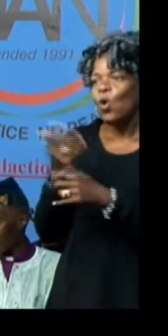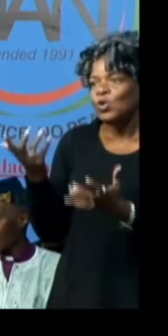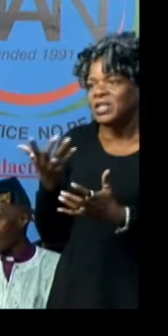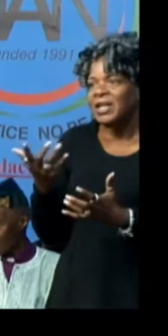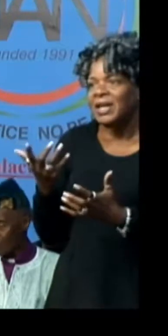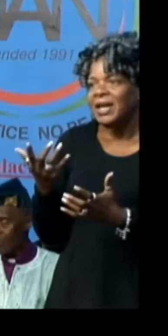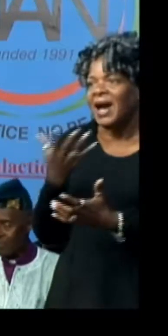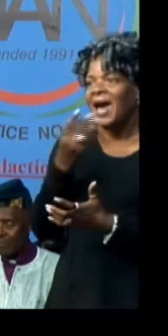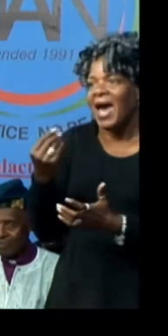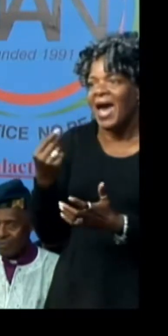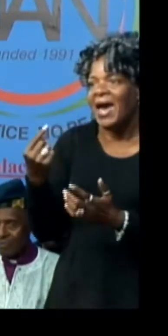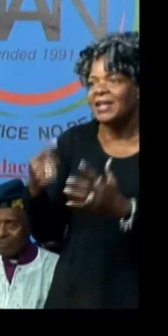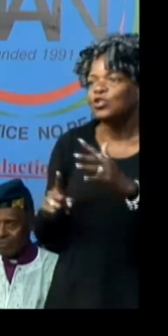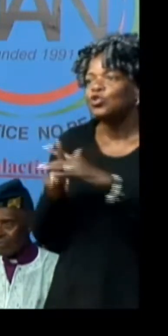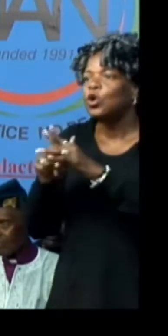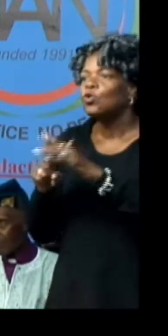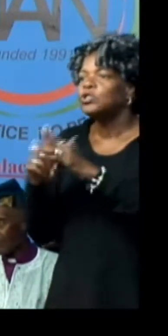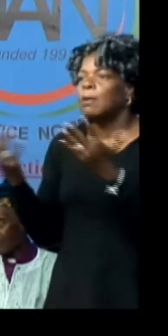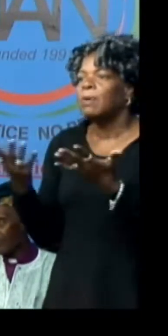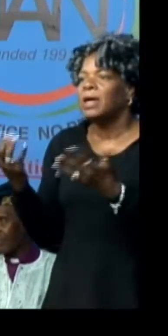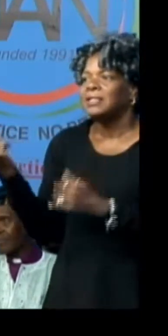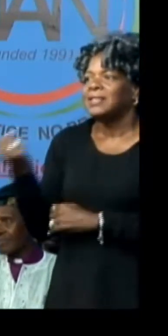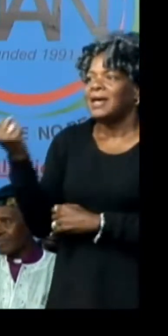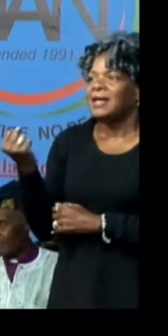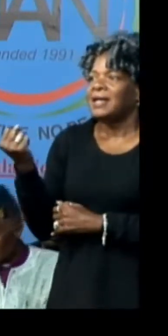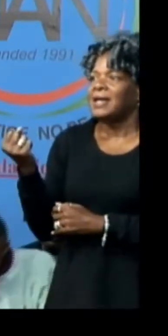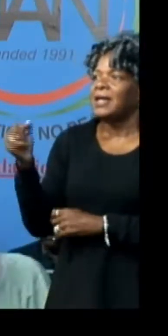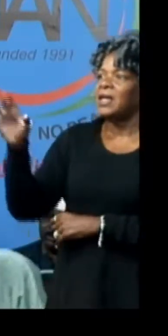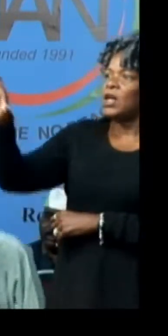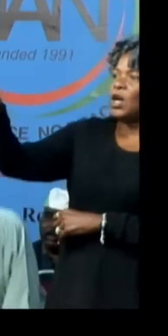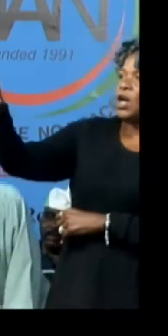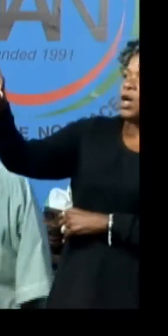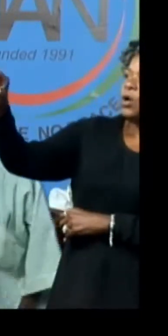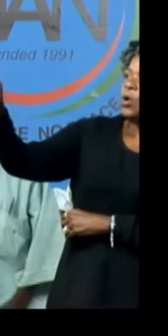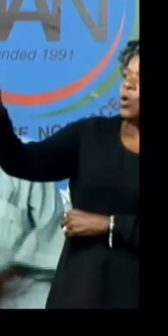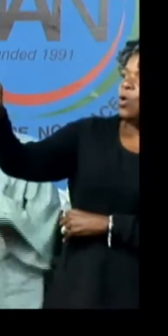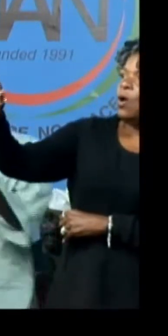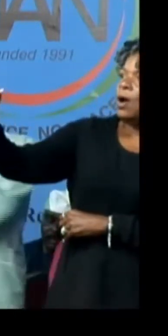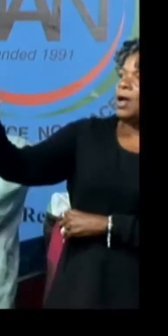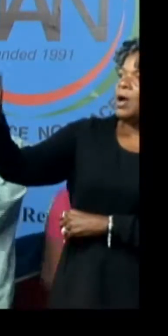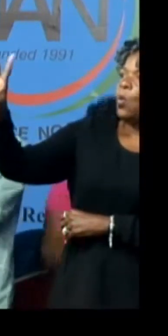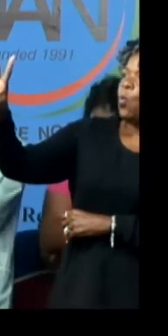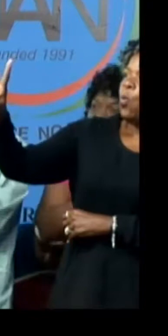his settlement, building a justice thing. Happy birthday, Corey Weiss.